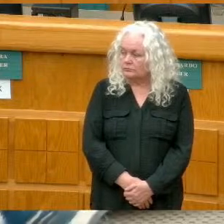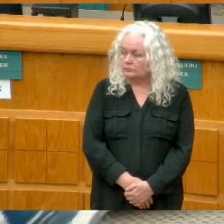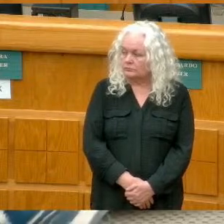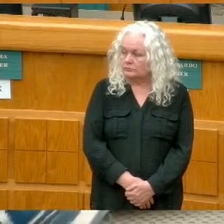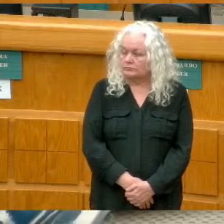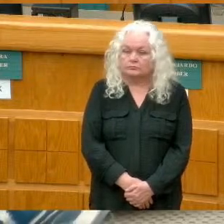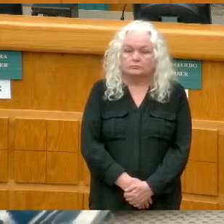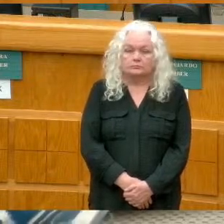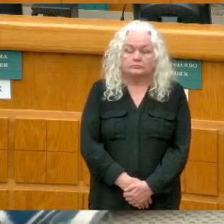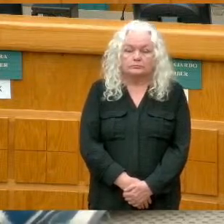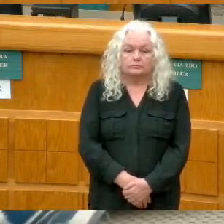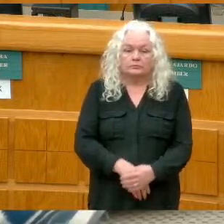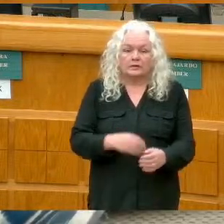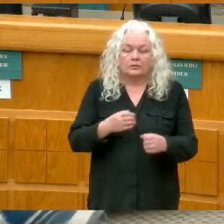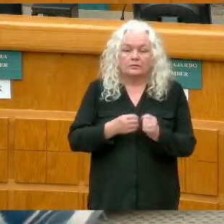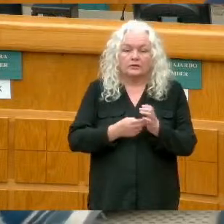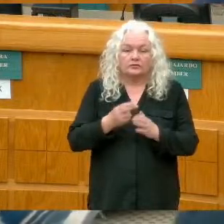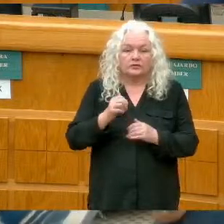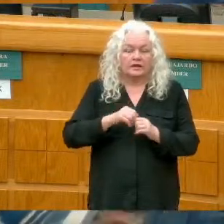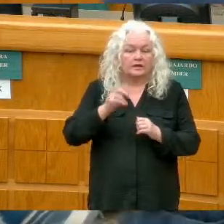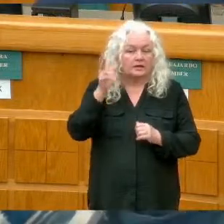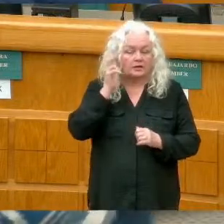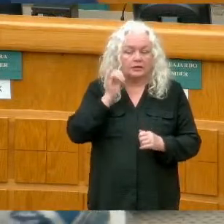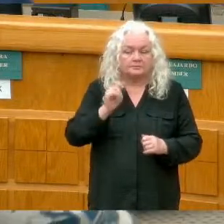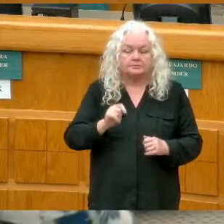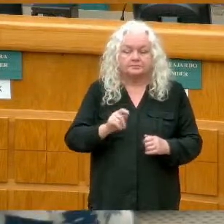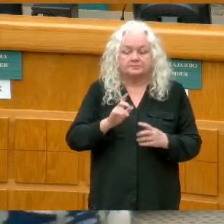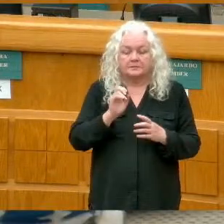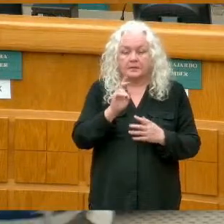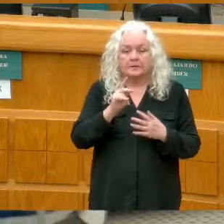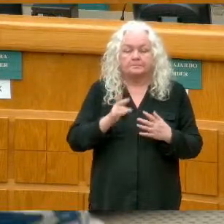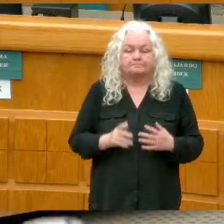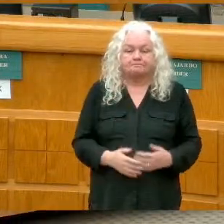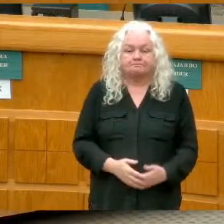Yeah, I mean, I just want to make sure they can pick it up. Okay.